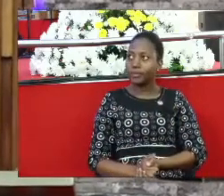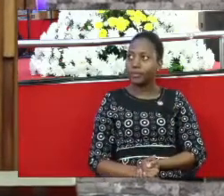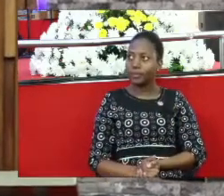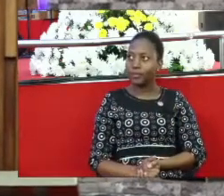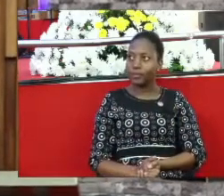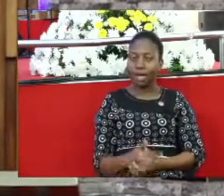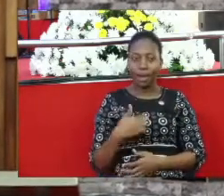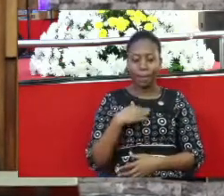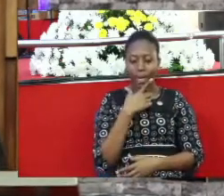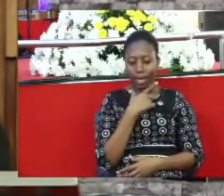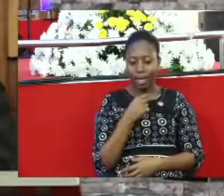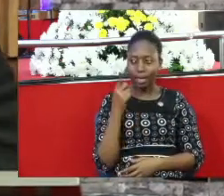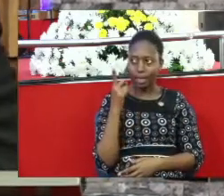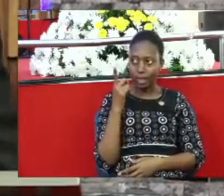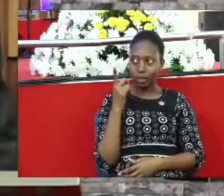this.